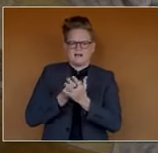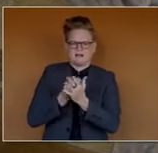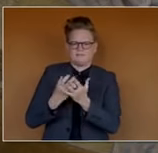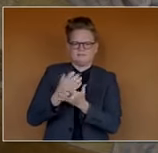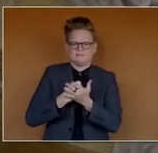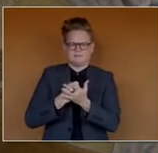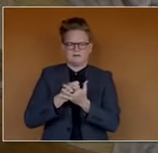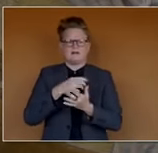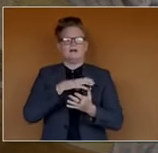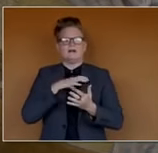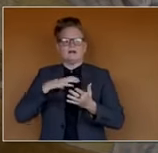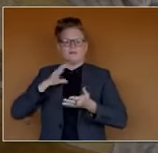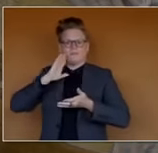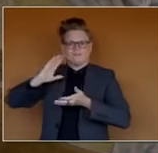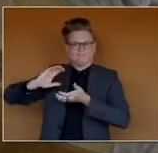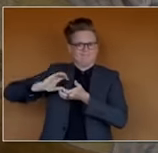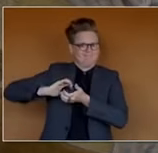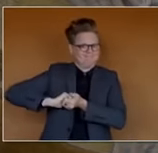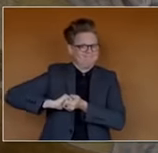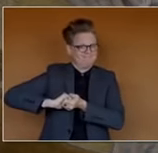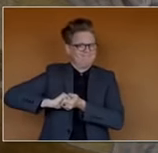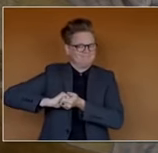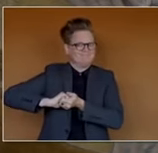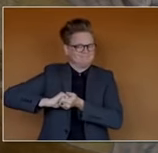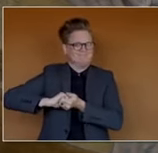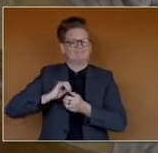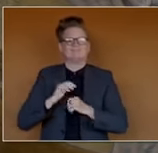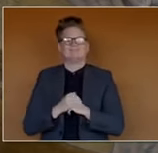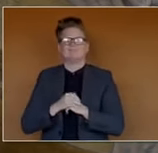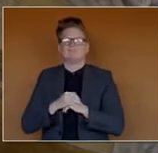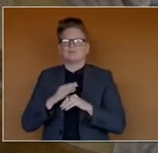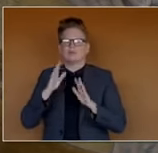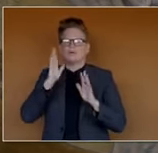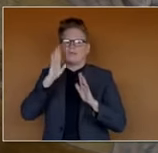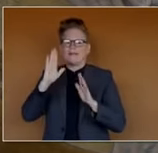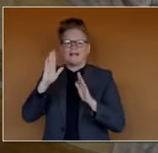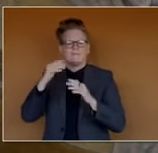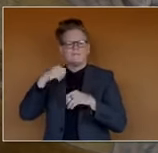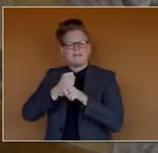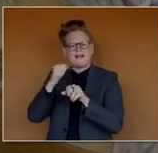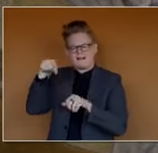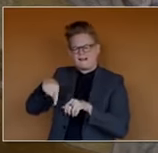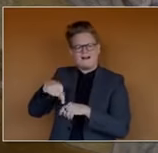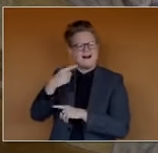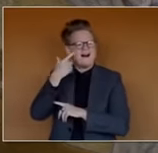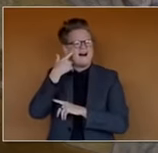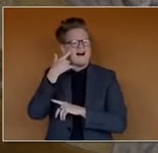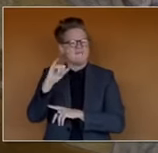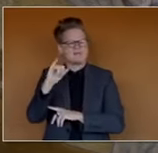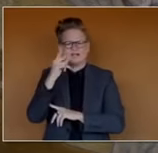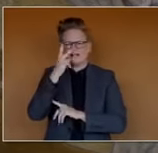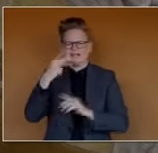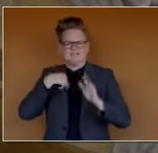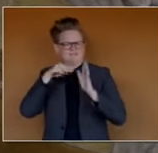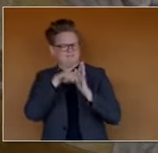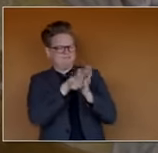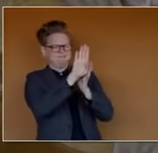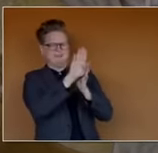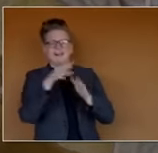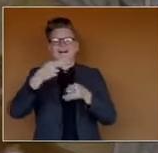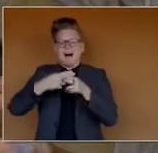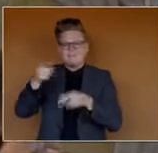of the greatest California budgets we have ever seen, and that is Assemblymember Phil Ting.